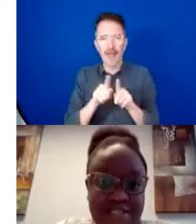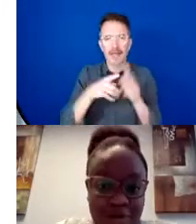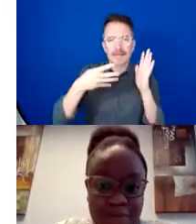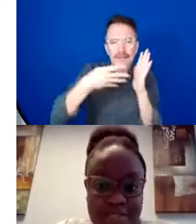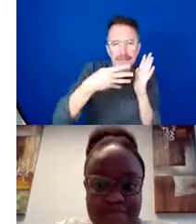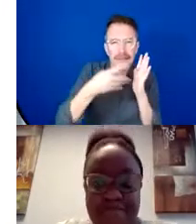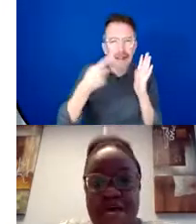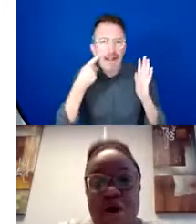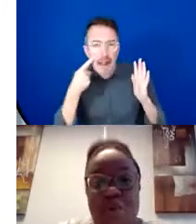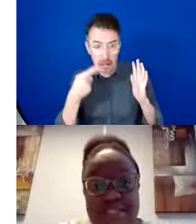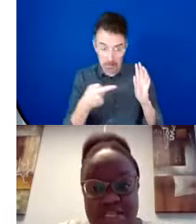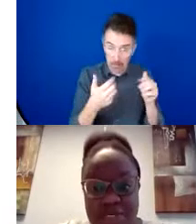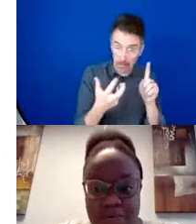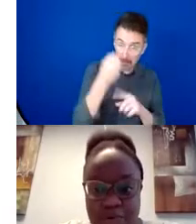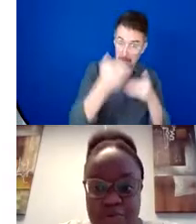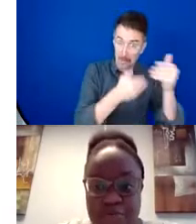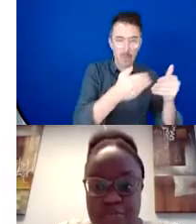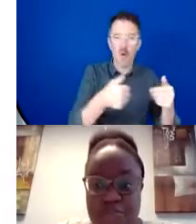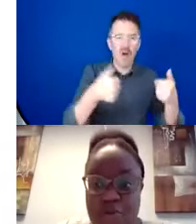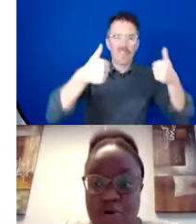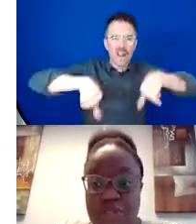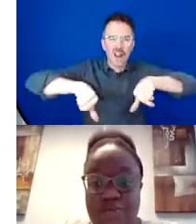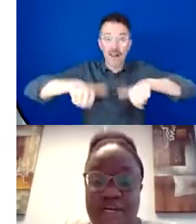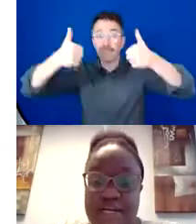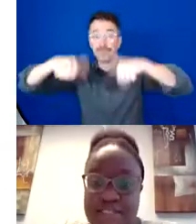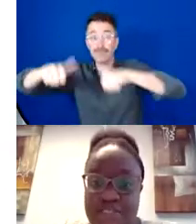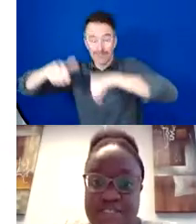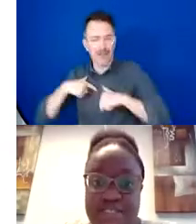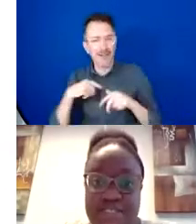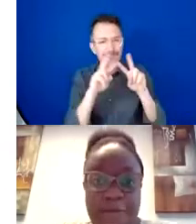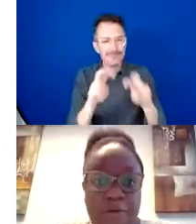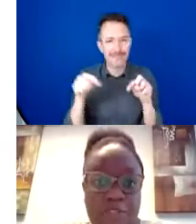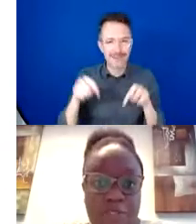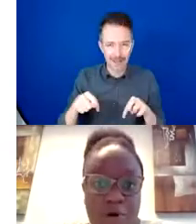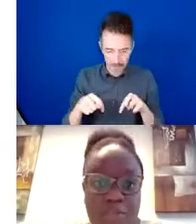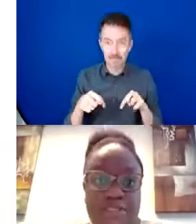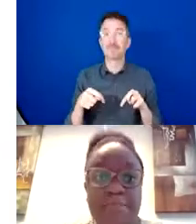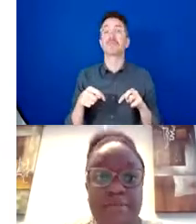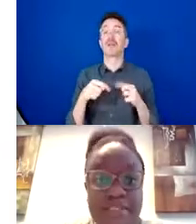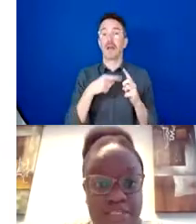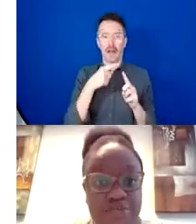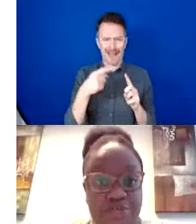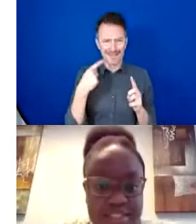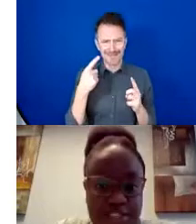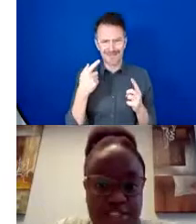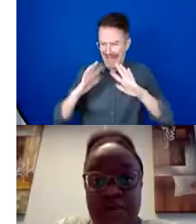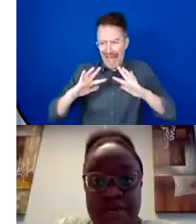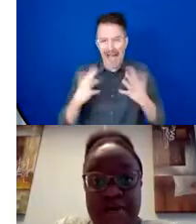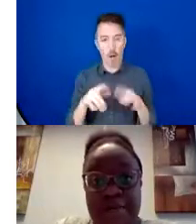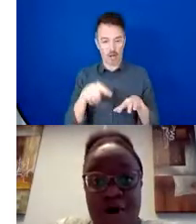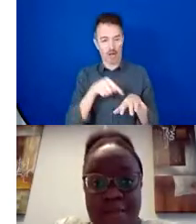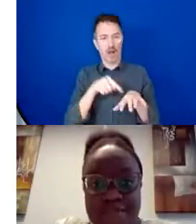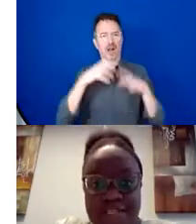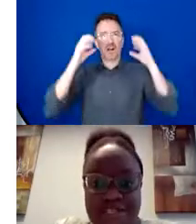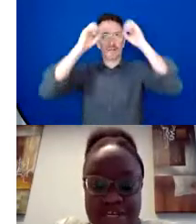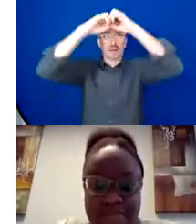decolonizing development. One such approach we use with local youth organizations is an approach called implementation research. We'll be hearing